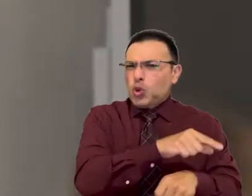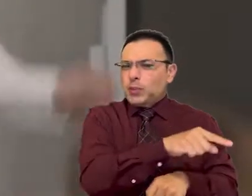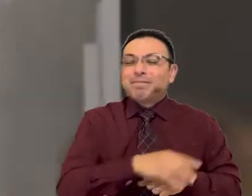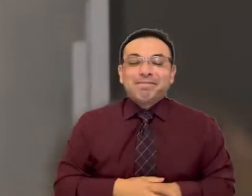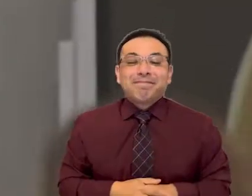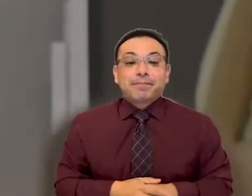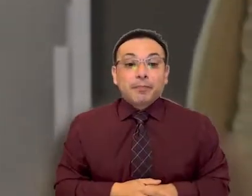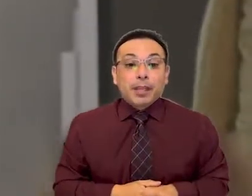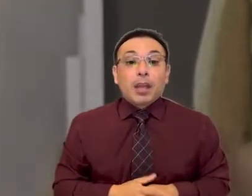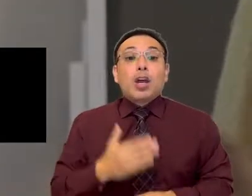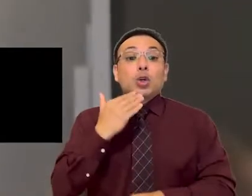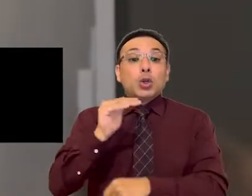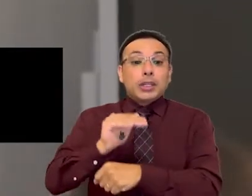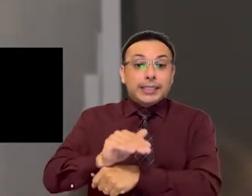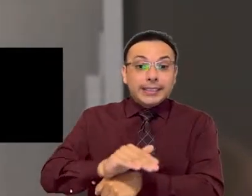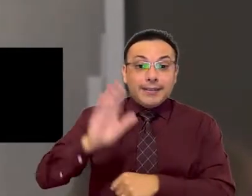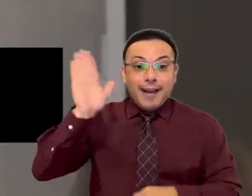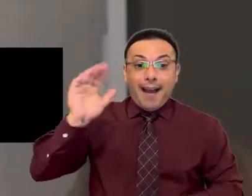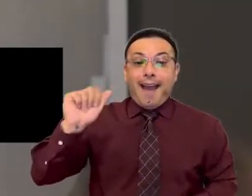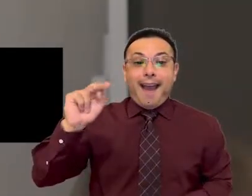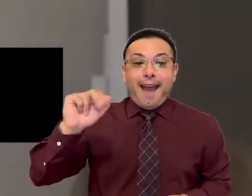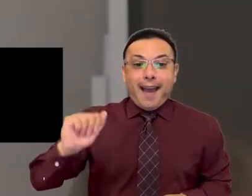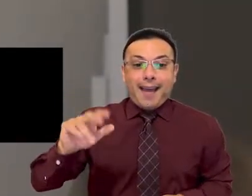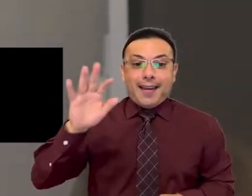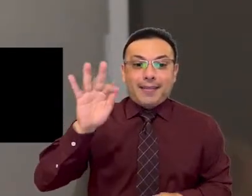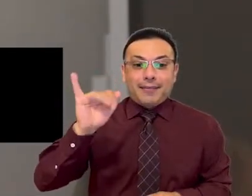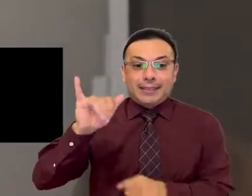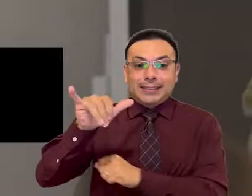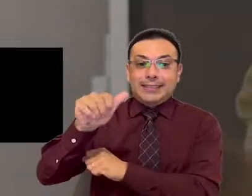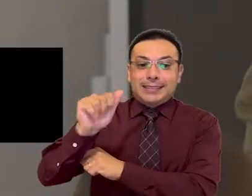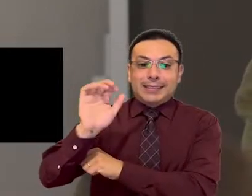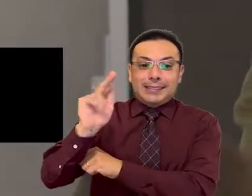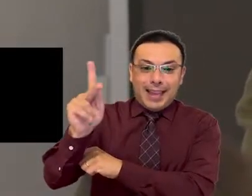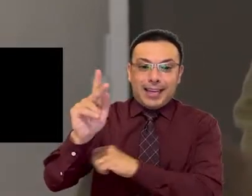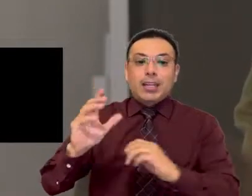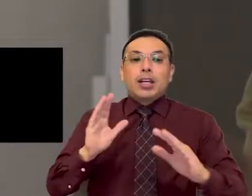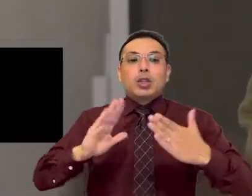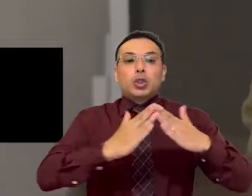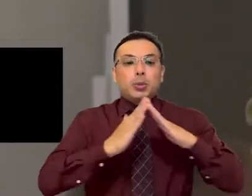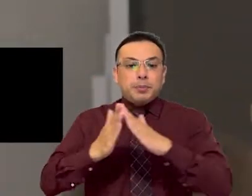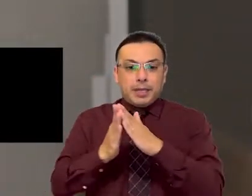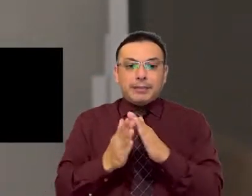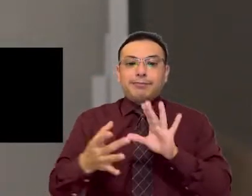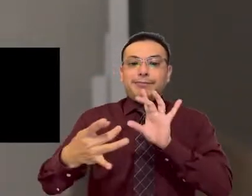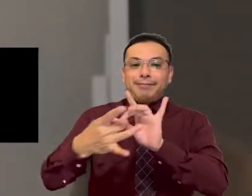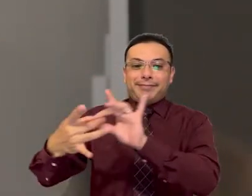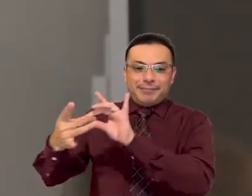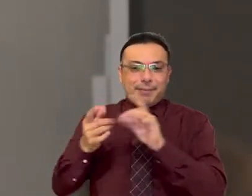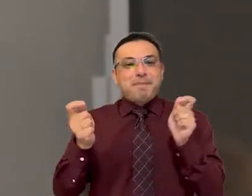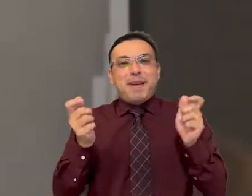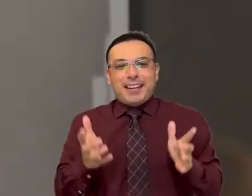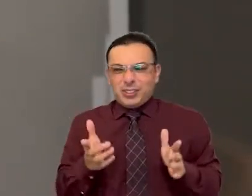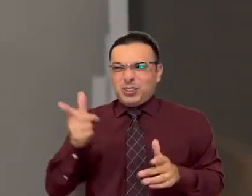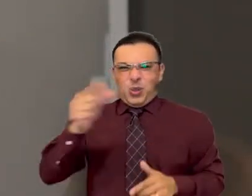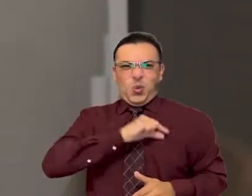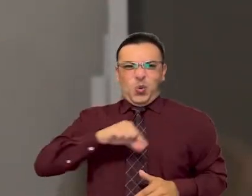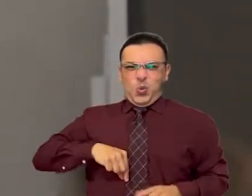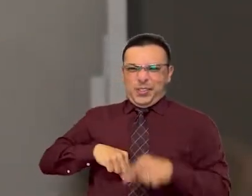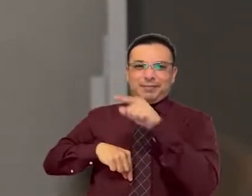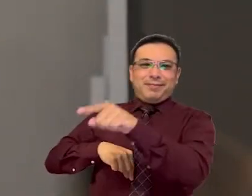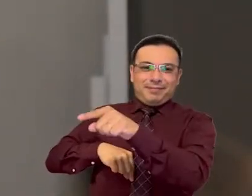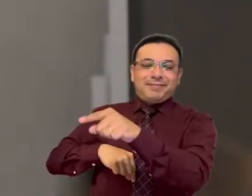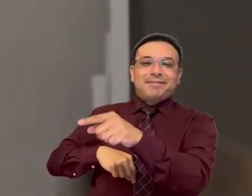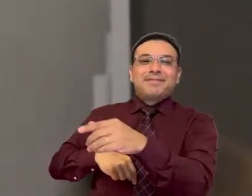Good evening, everyone. Anna Fusek, I'm the Community Engagement Manager for the Beacon Wind in Queens, over the water in New York. And